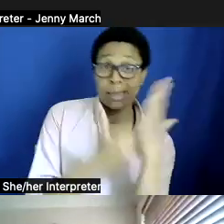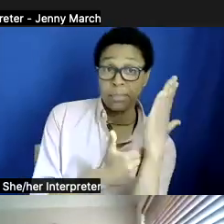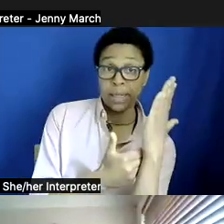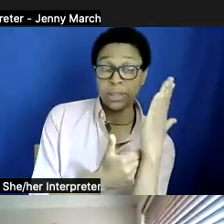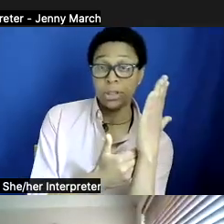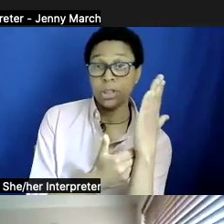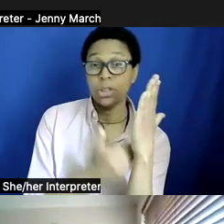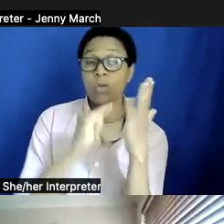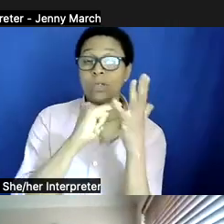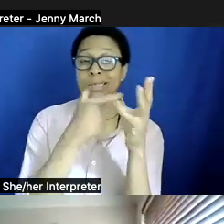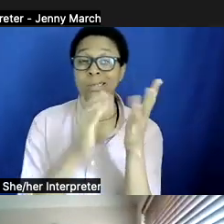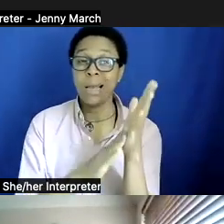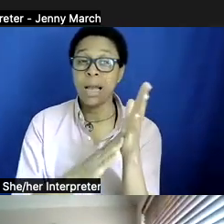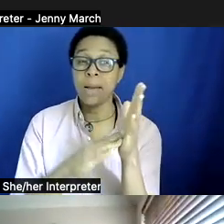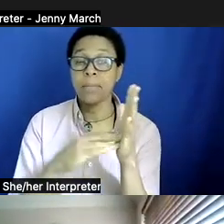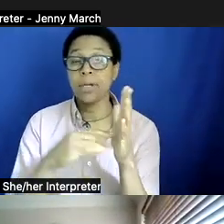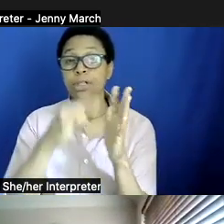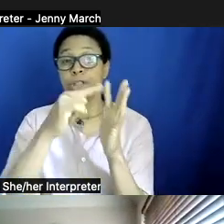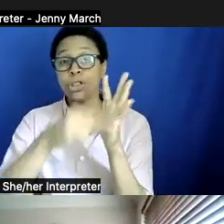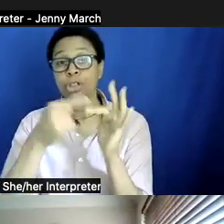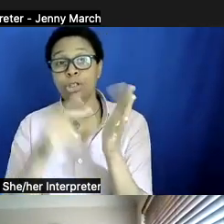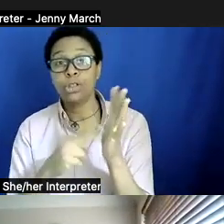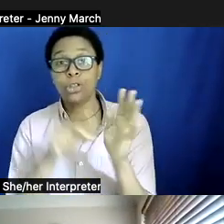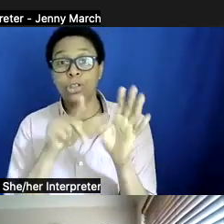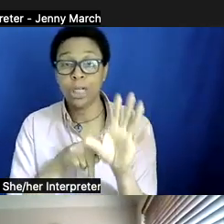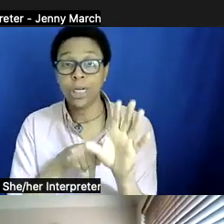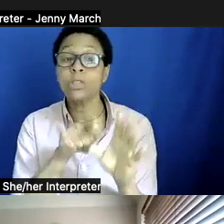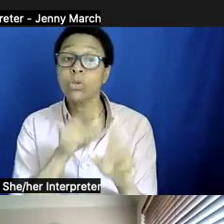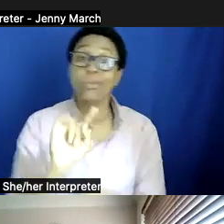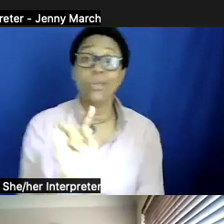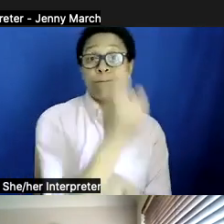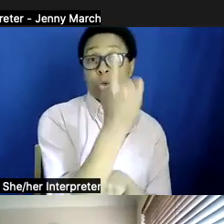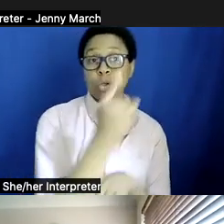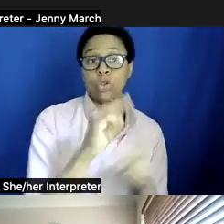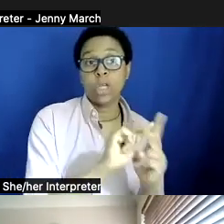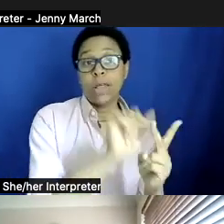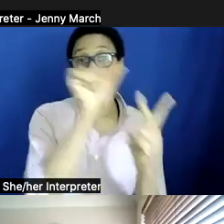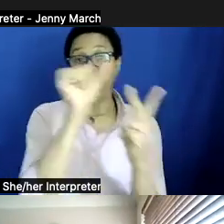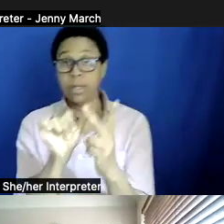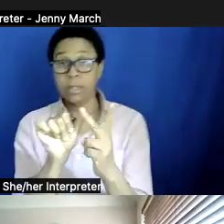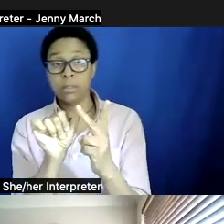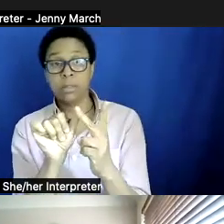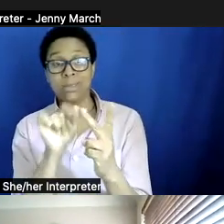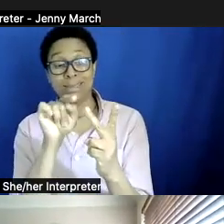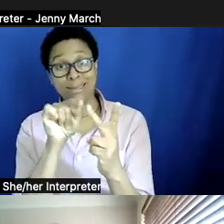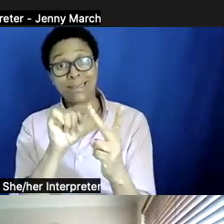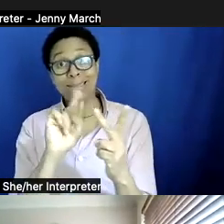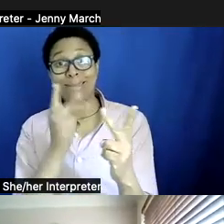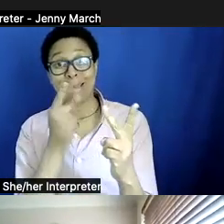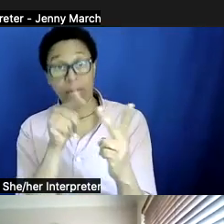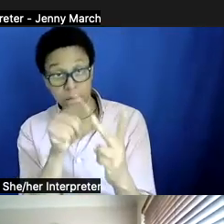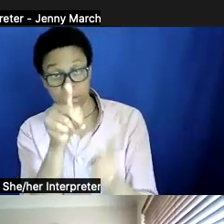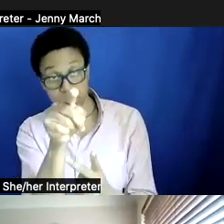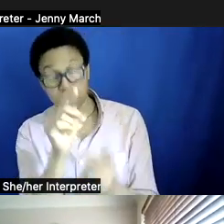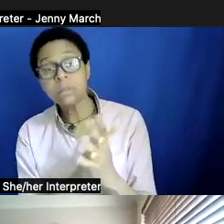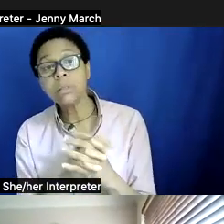Samantha and Jenny bit, and then on to the next. So that was the first one, and then so that's the second one.